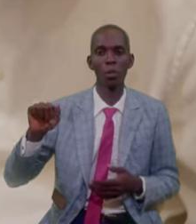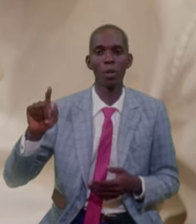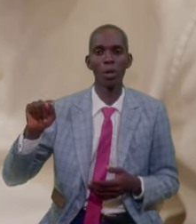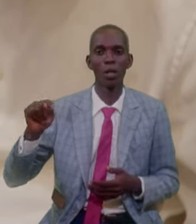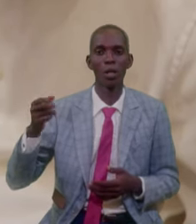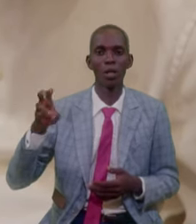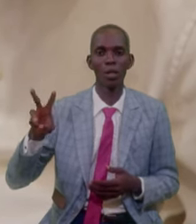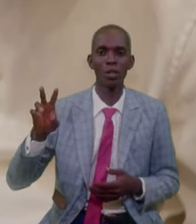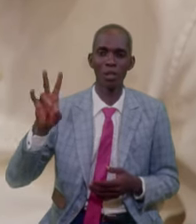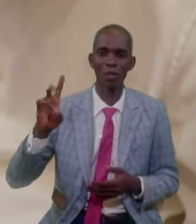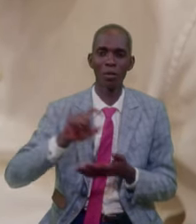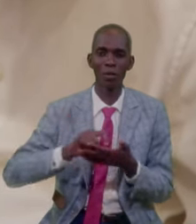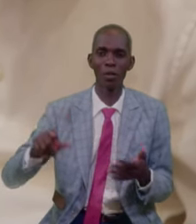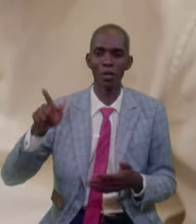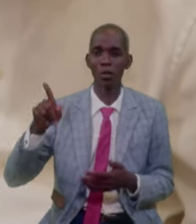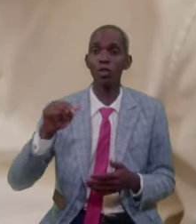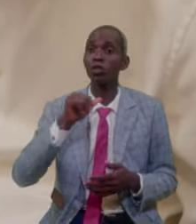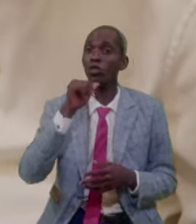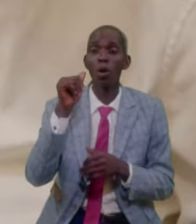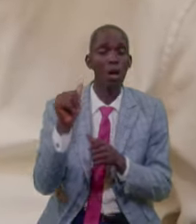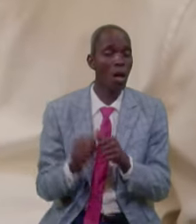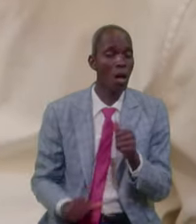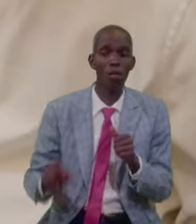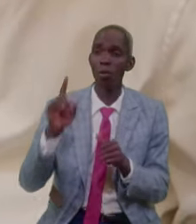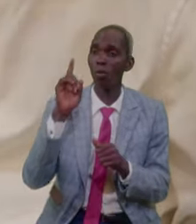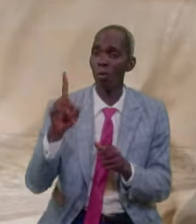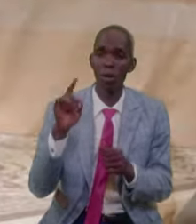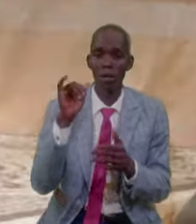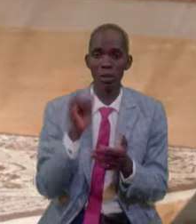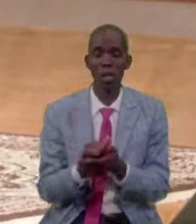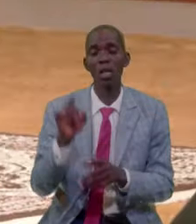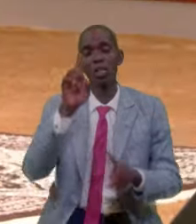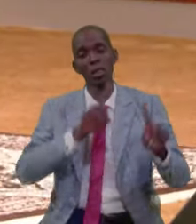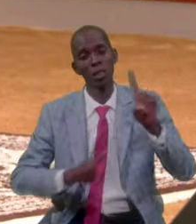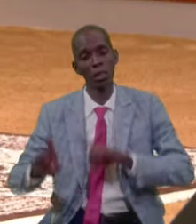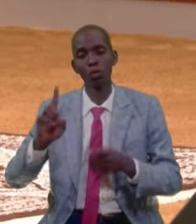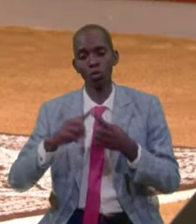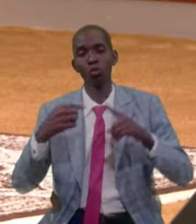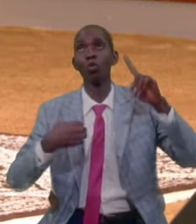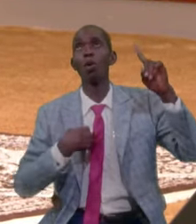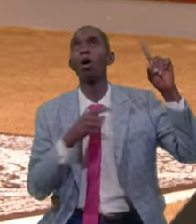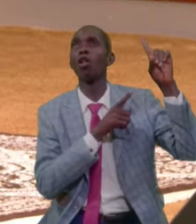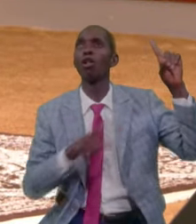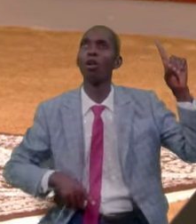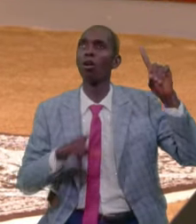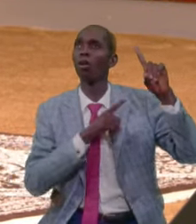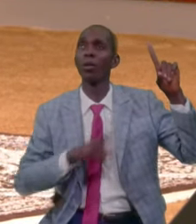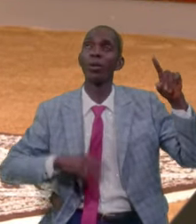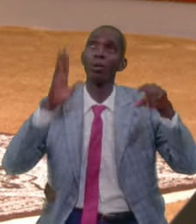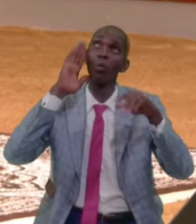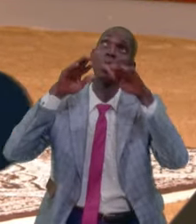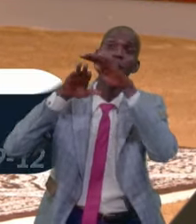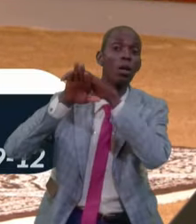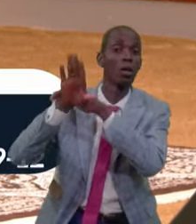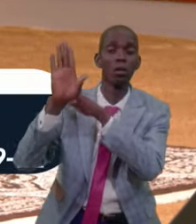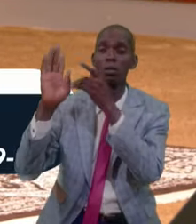verse 21. Not everyone that says unto me, Lord, Lord, shall enter